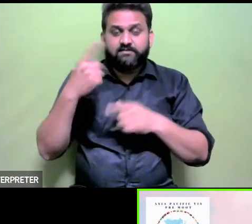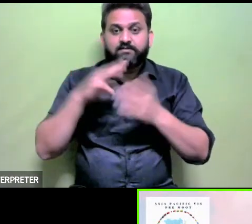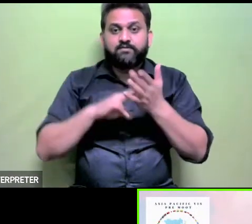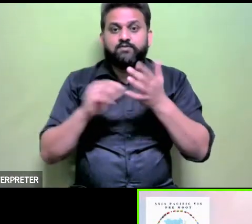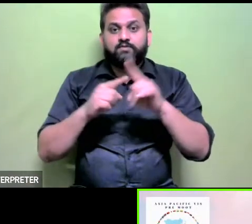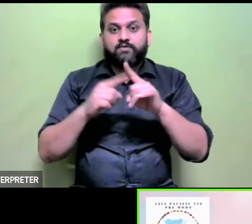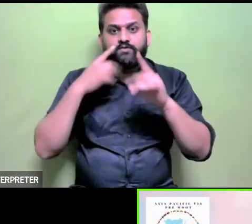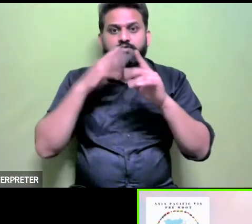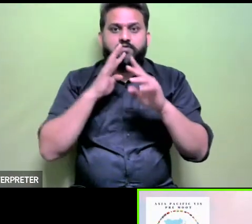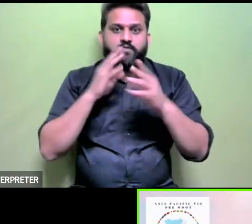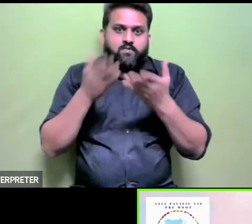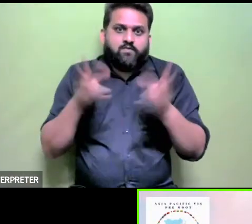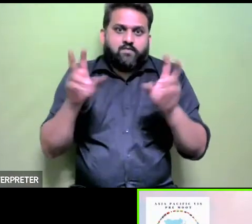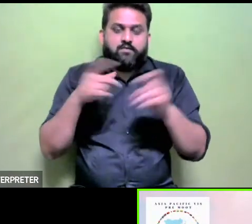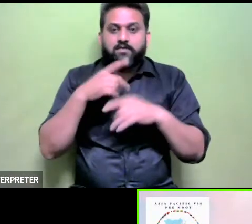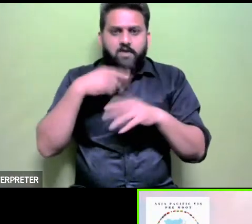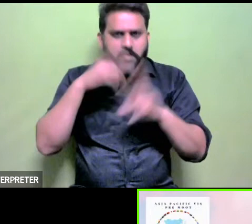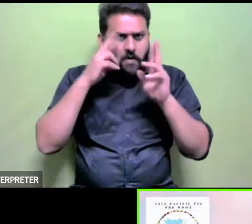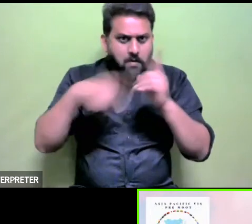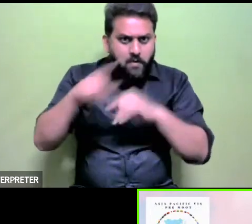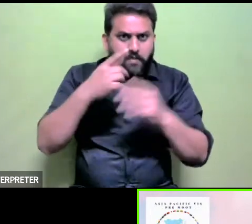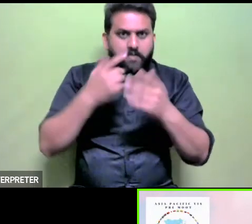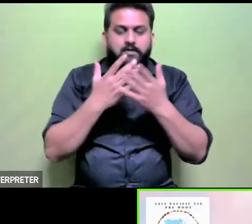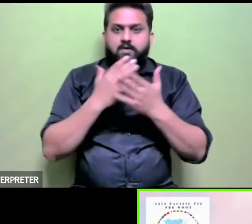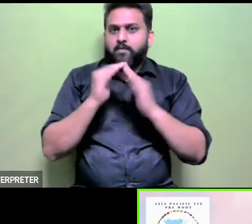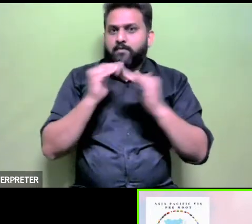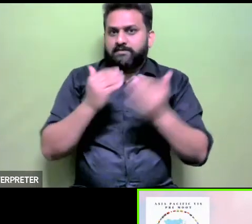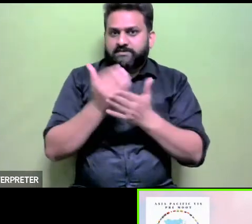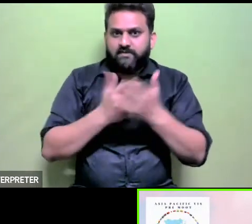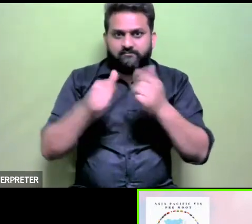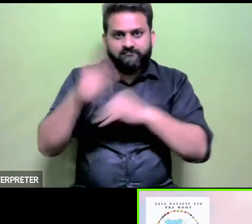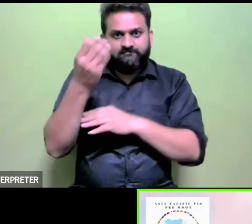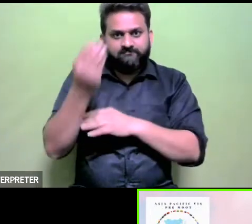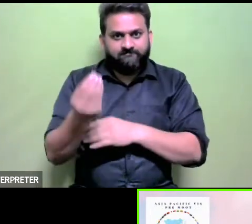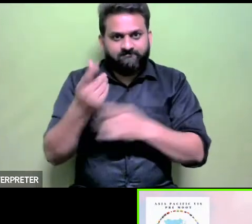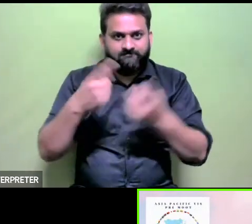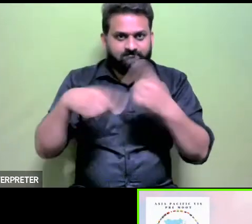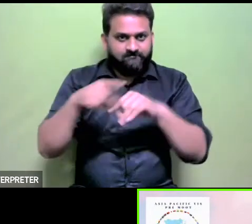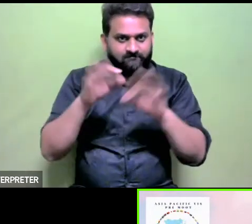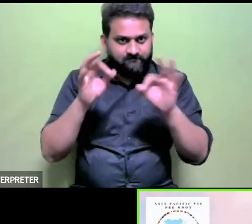hope everybody across this forum keeps safe. Have a good evening, everybody. With that, I shall now be ending the meeting.